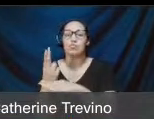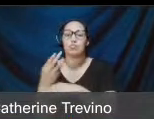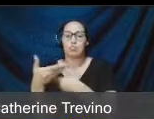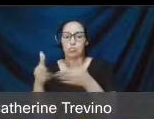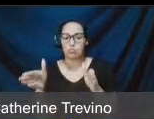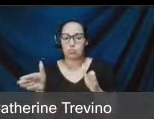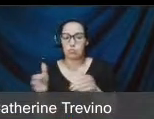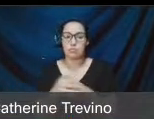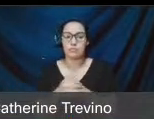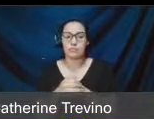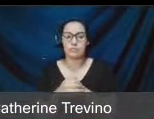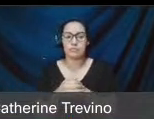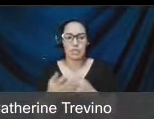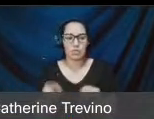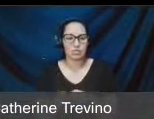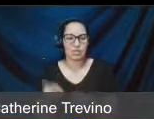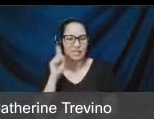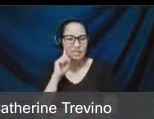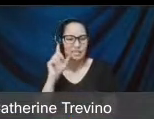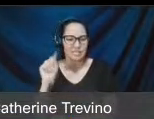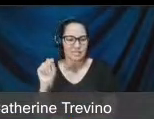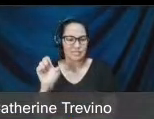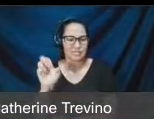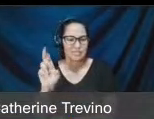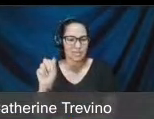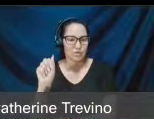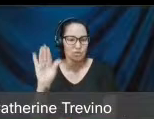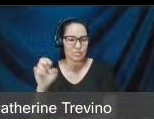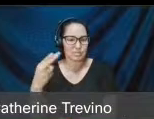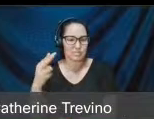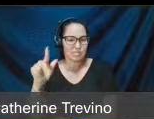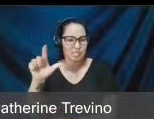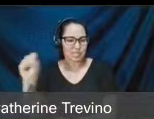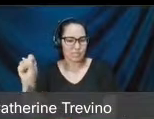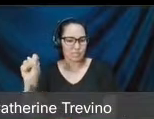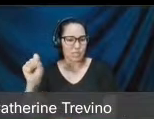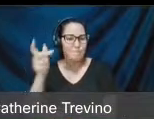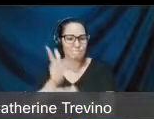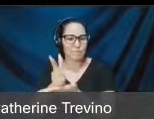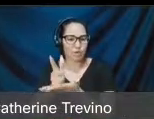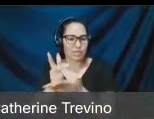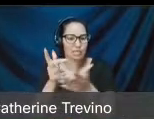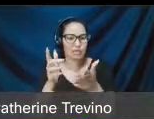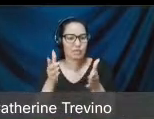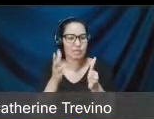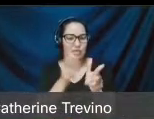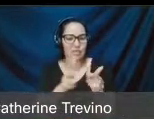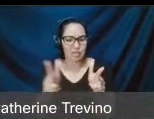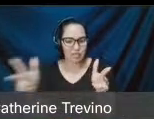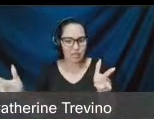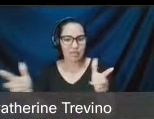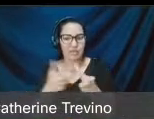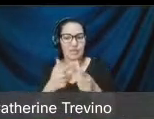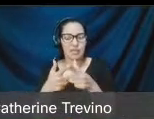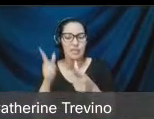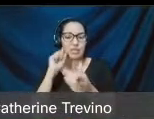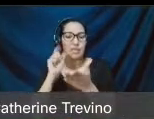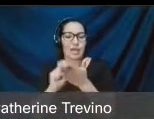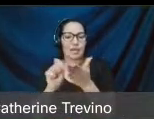I think it's Terrace Hills parking lot and the administrative office over at Washington.